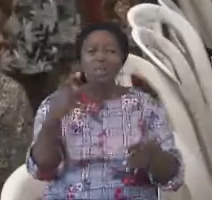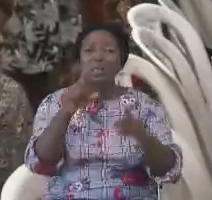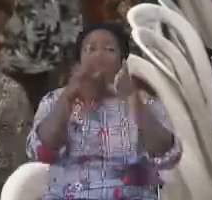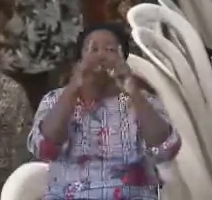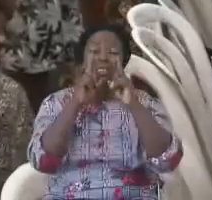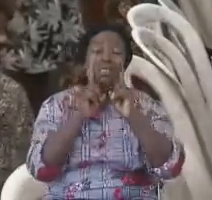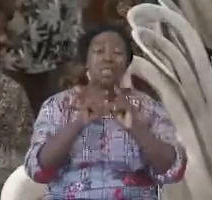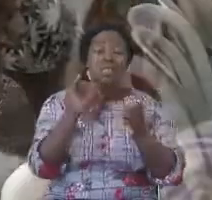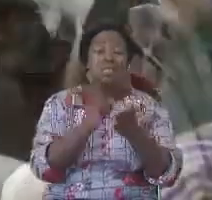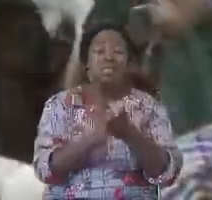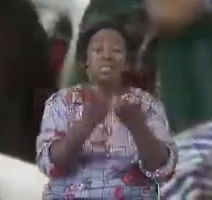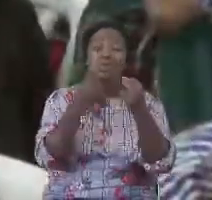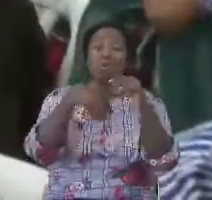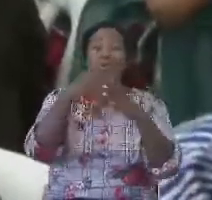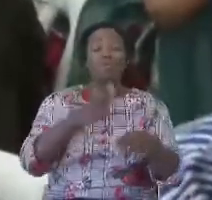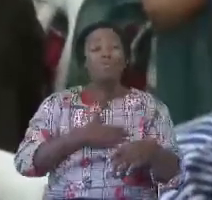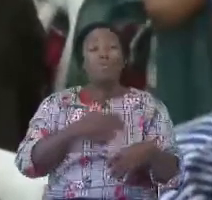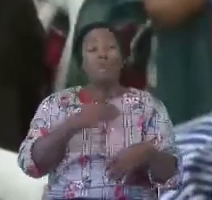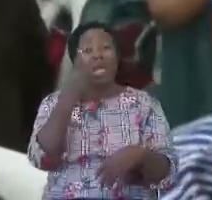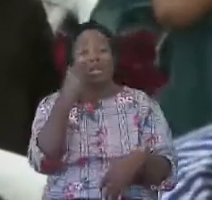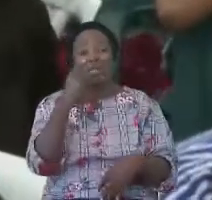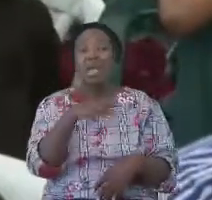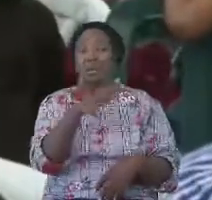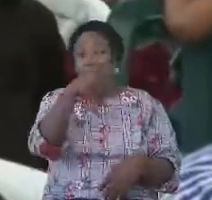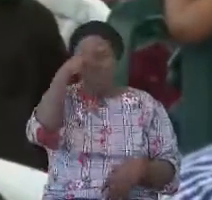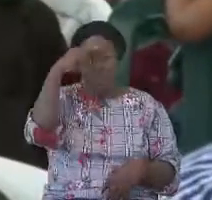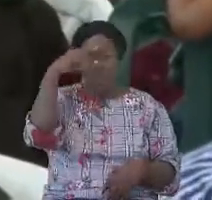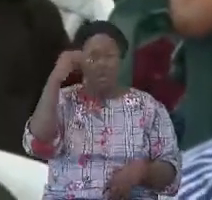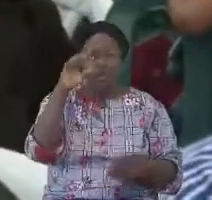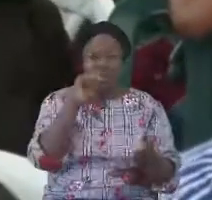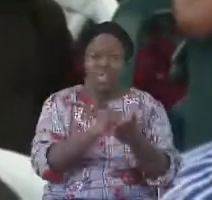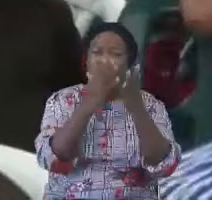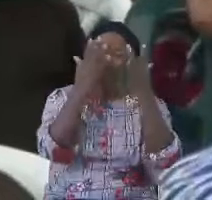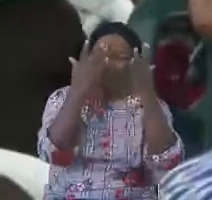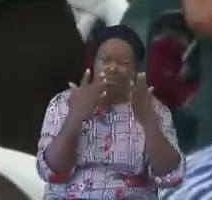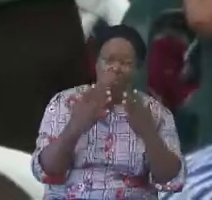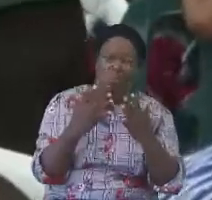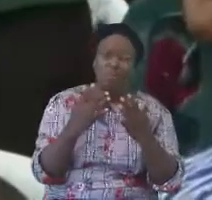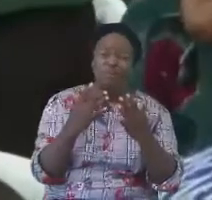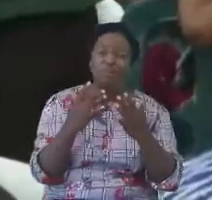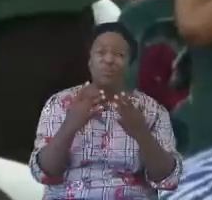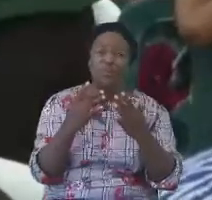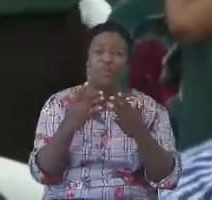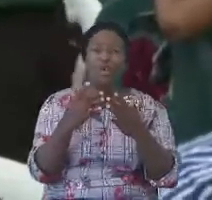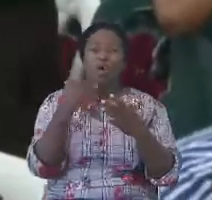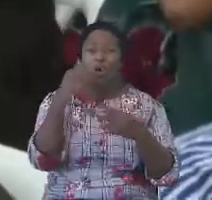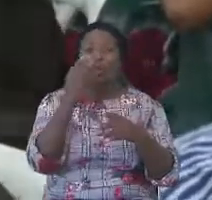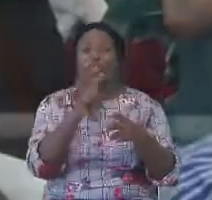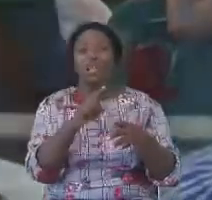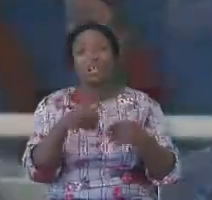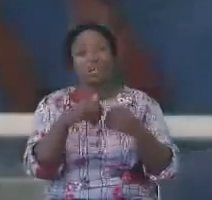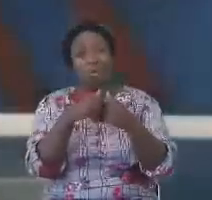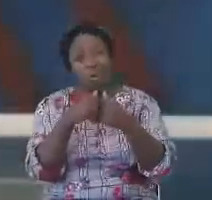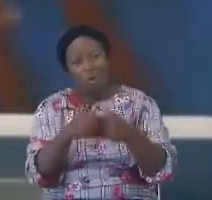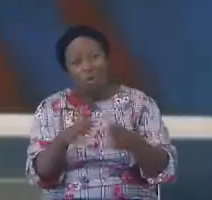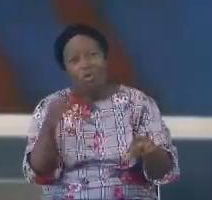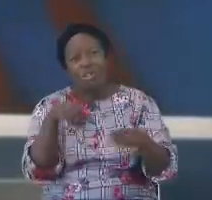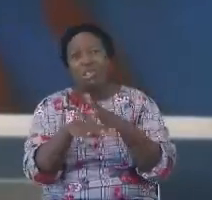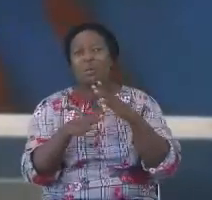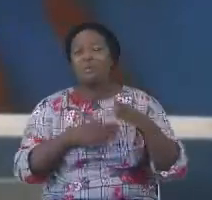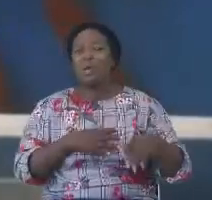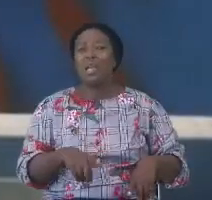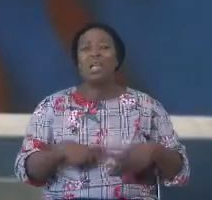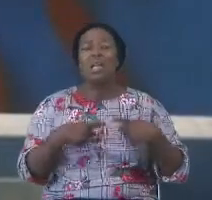system take away the tears that fall because of that